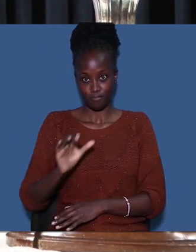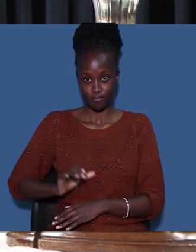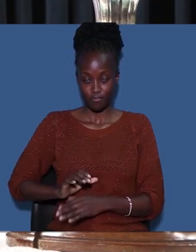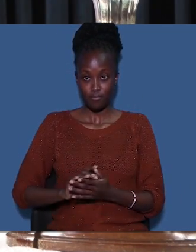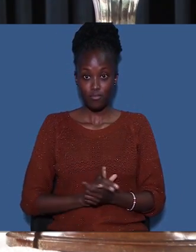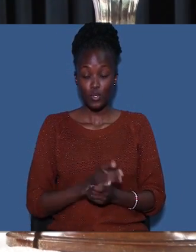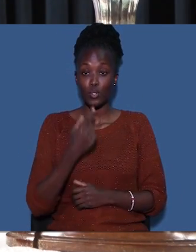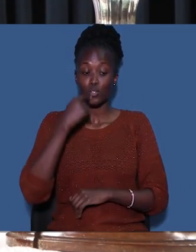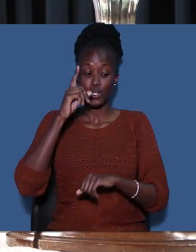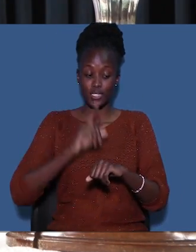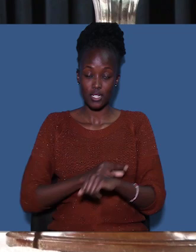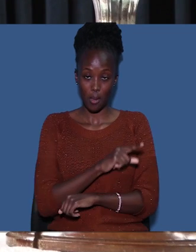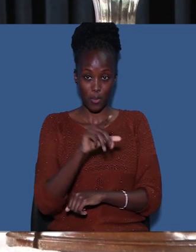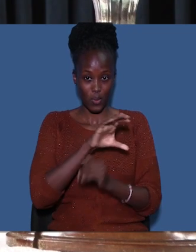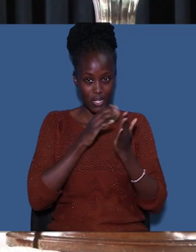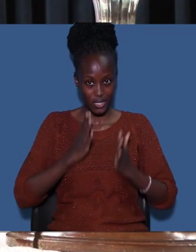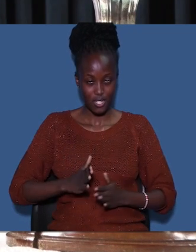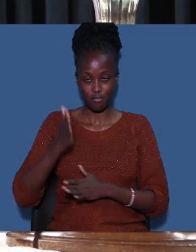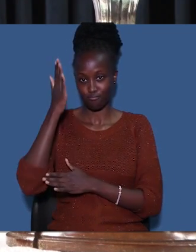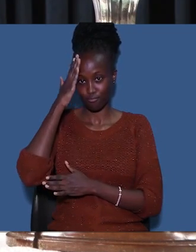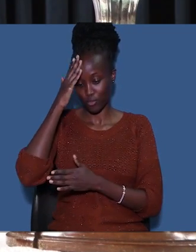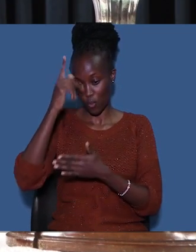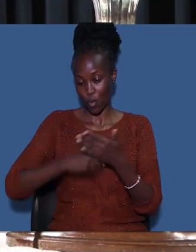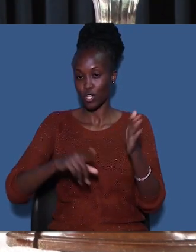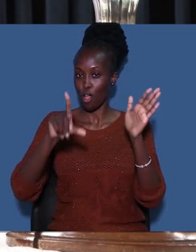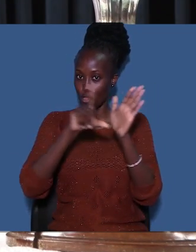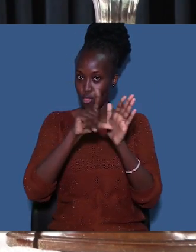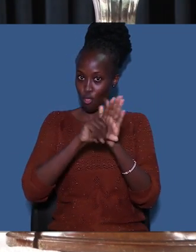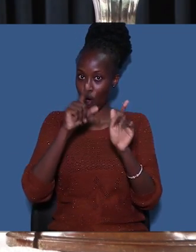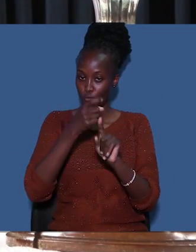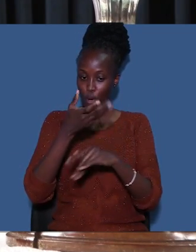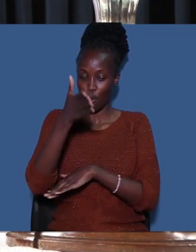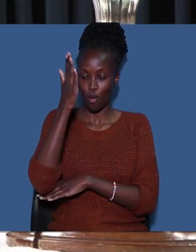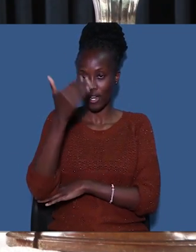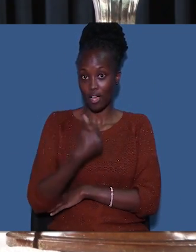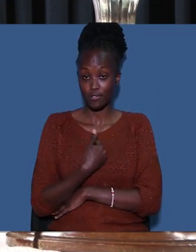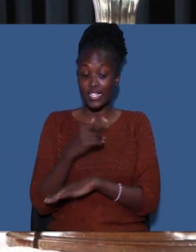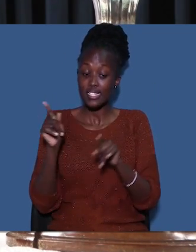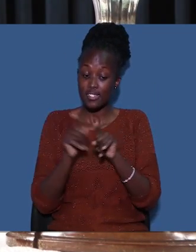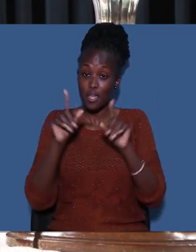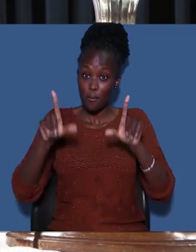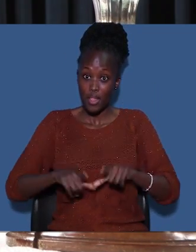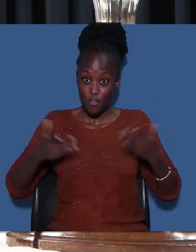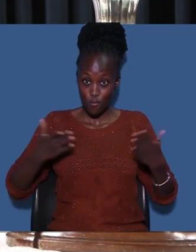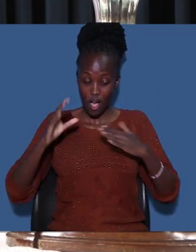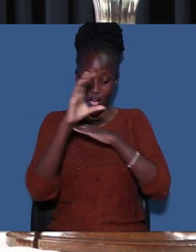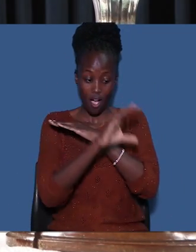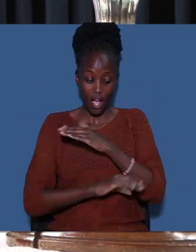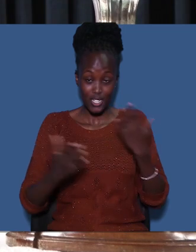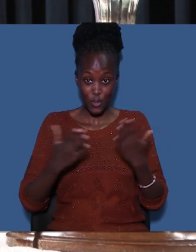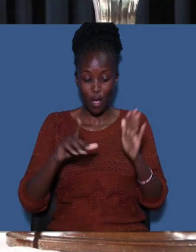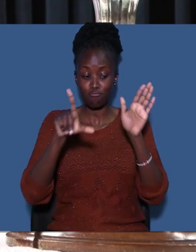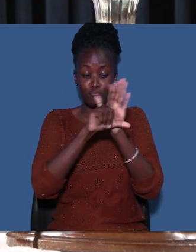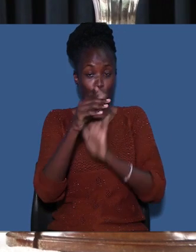guides us through holy living in his kingdom. We also live in a nation which has laws to help govern